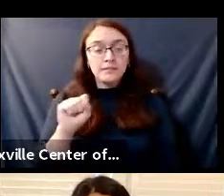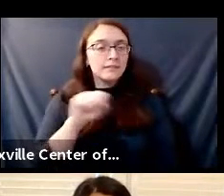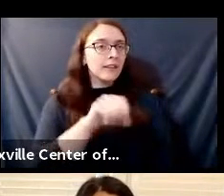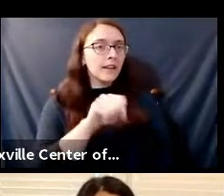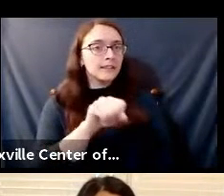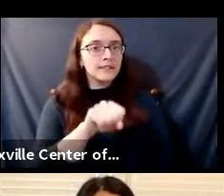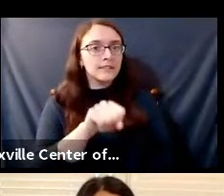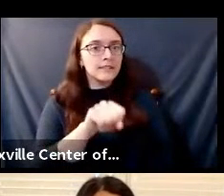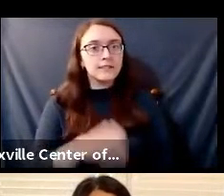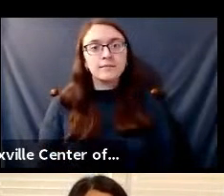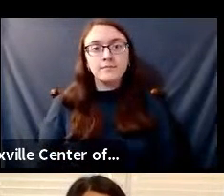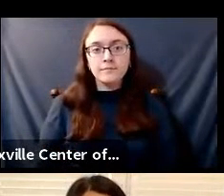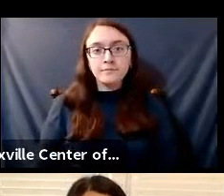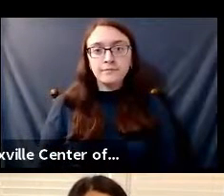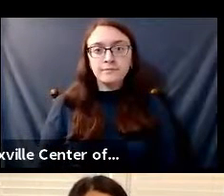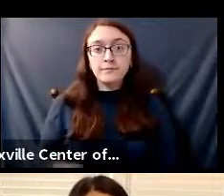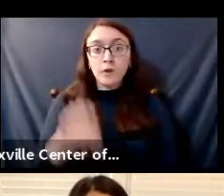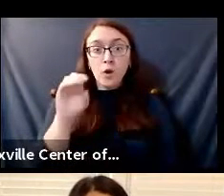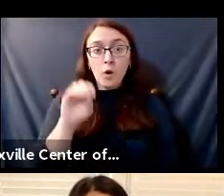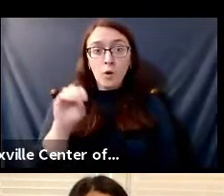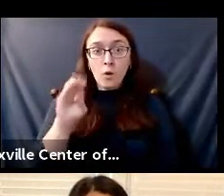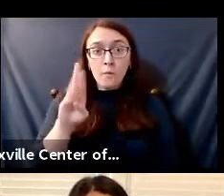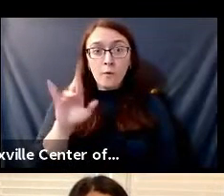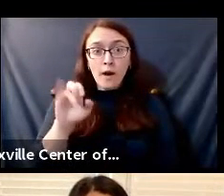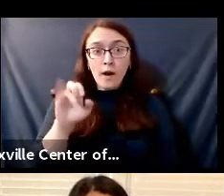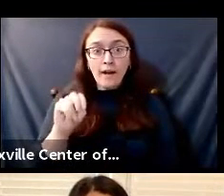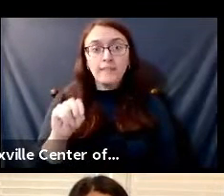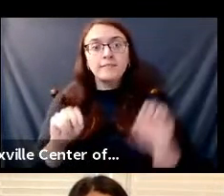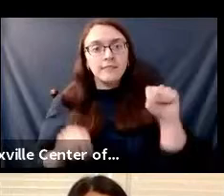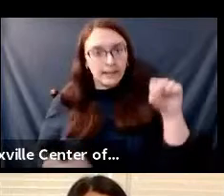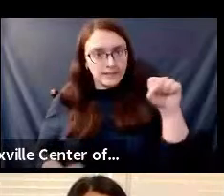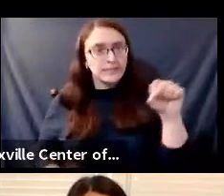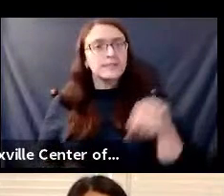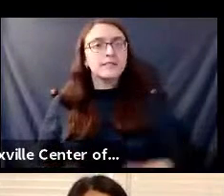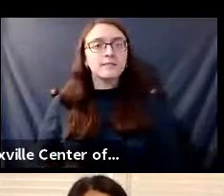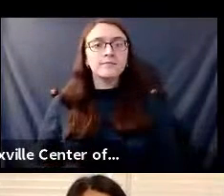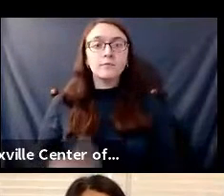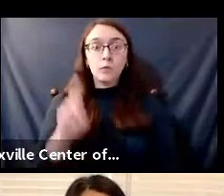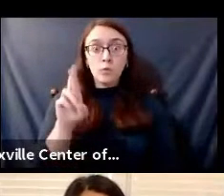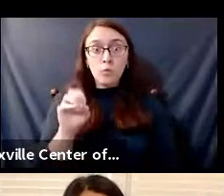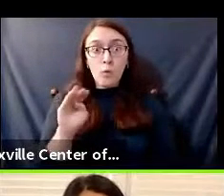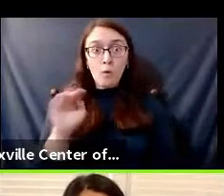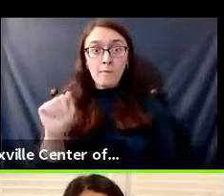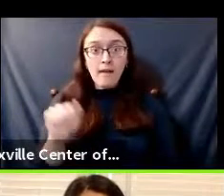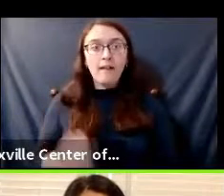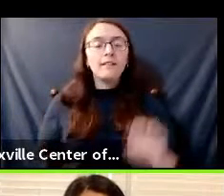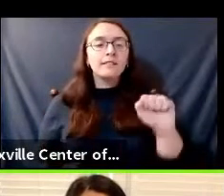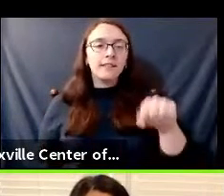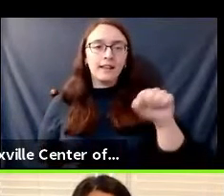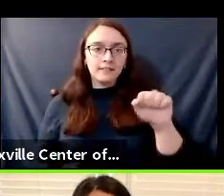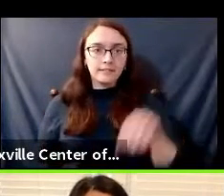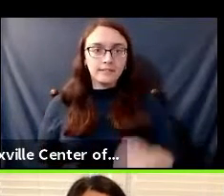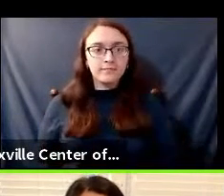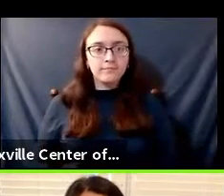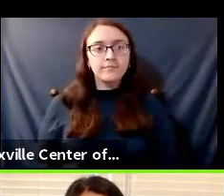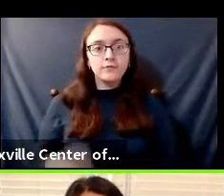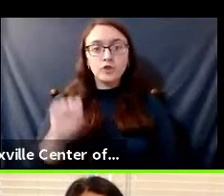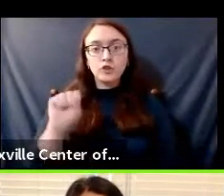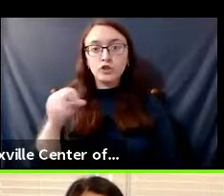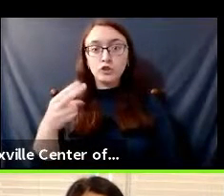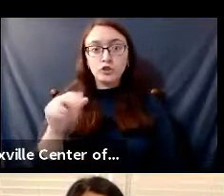Yes. Dr. O'Brien, Yes. Ms. Roma, Yes. Dr.